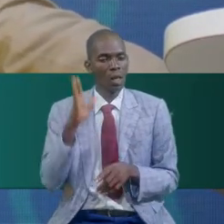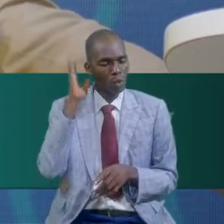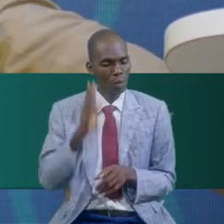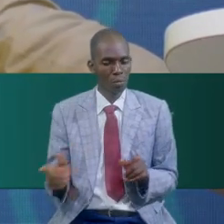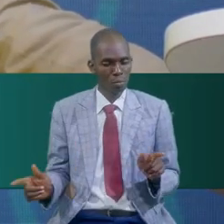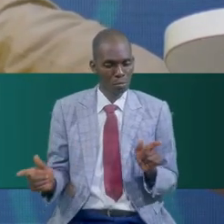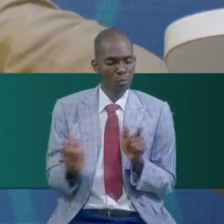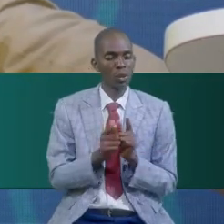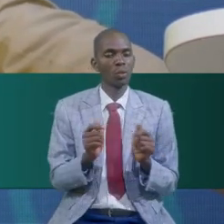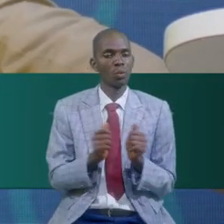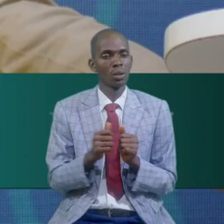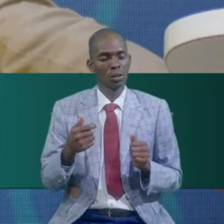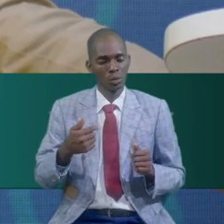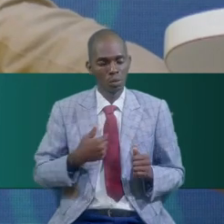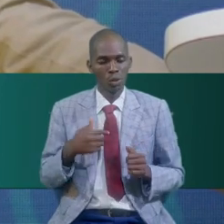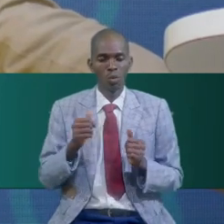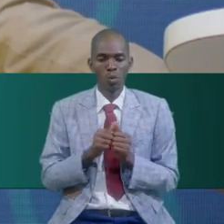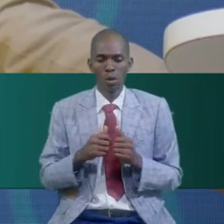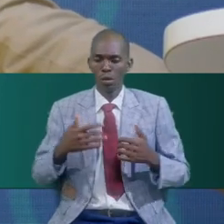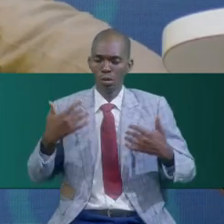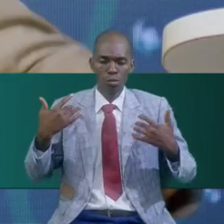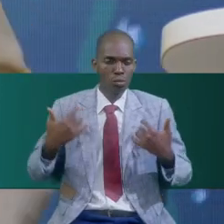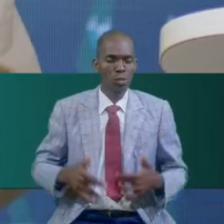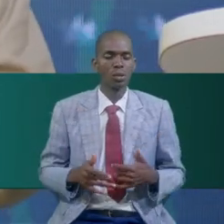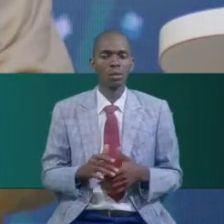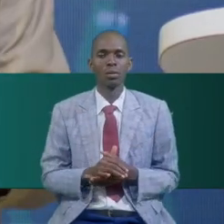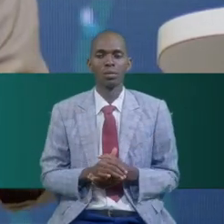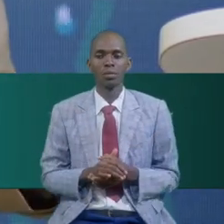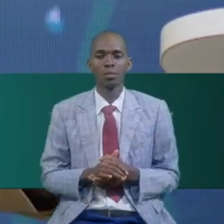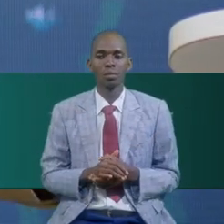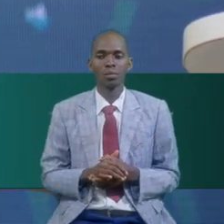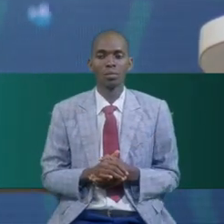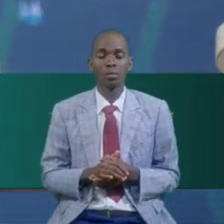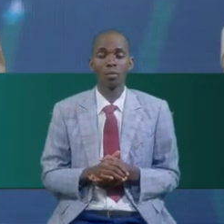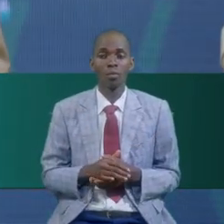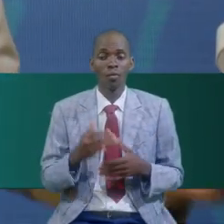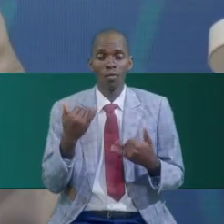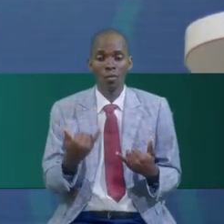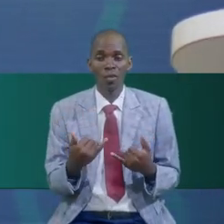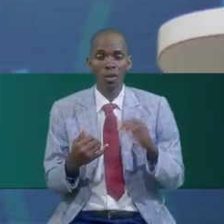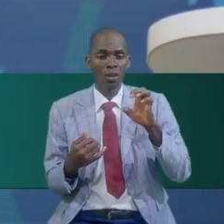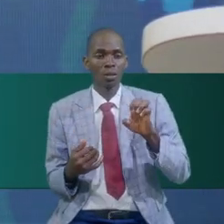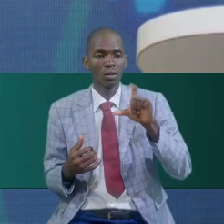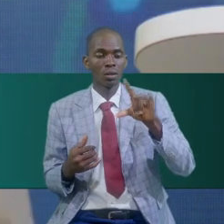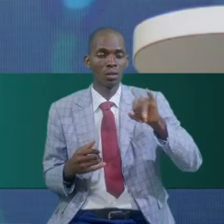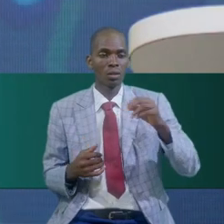of despair and despondency. That Elijah now did not care, did not mind